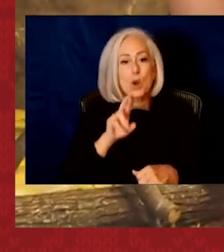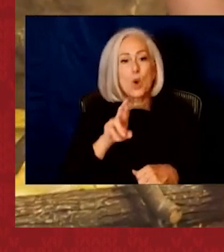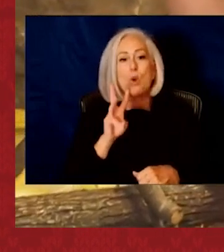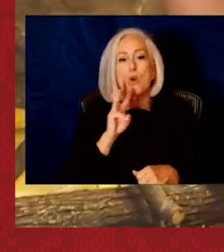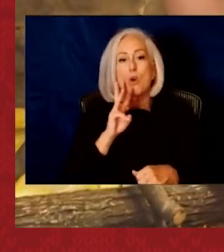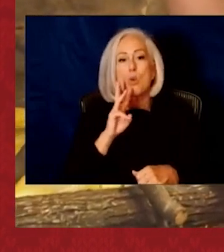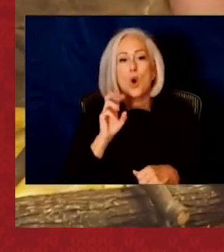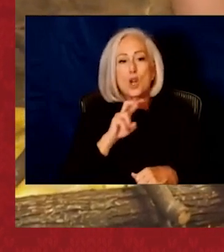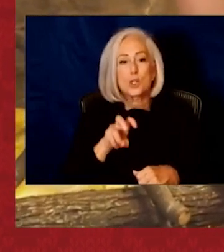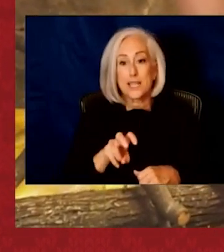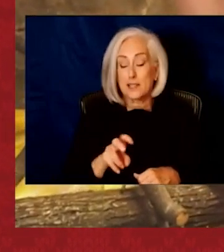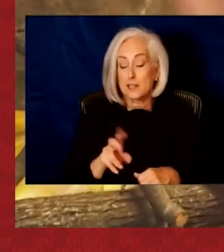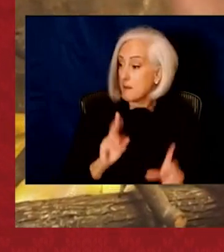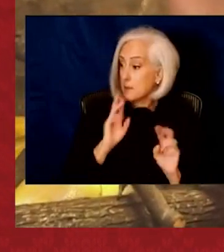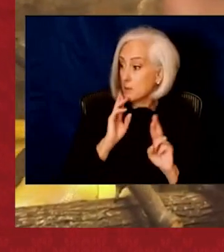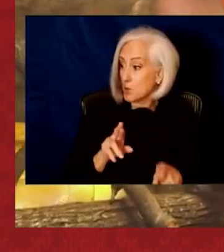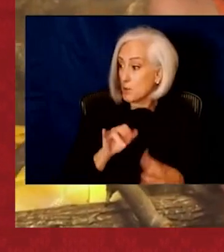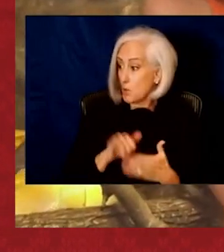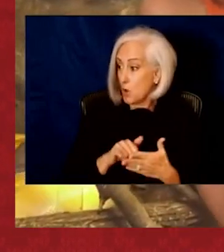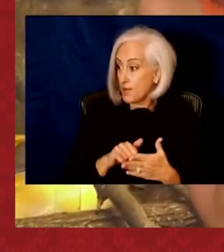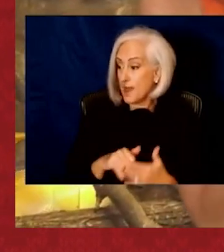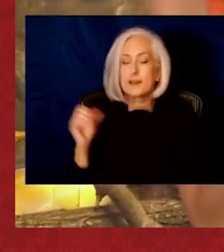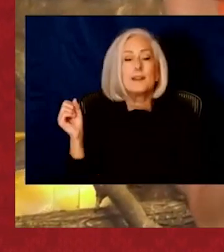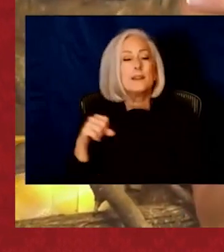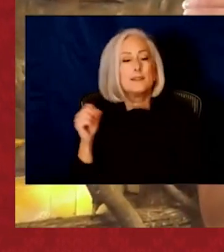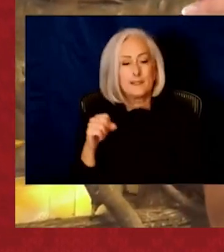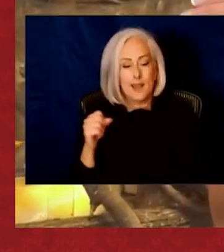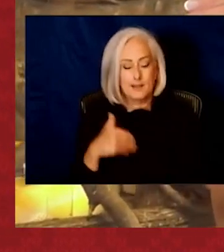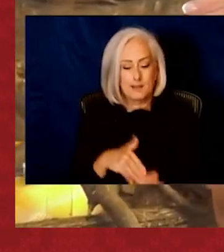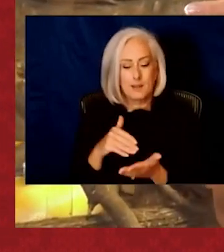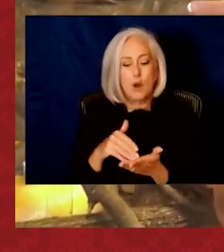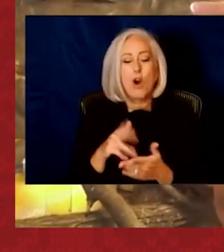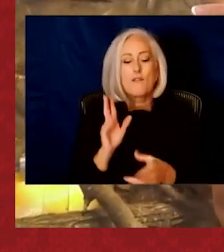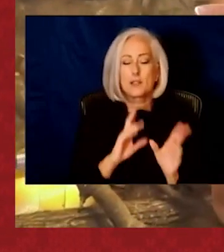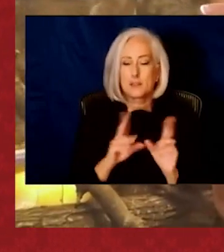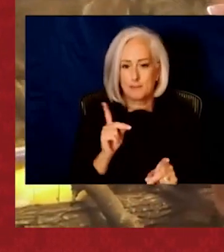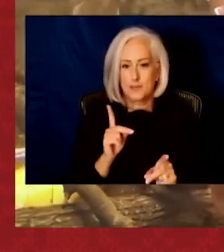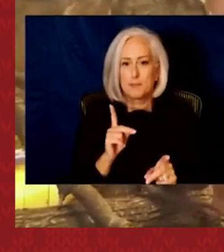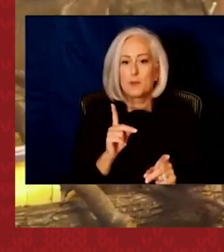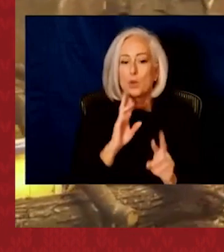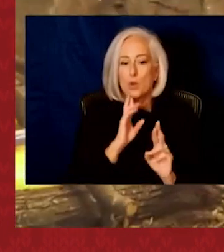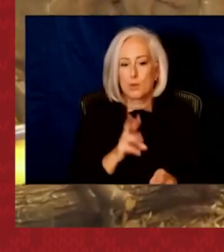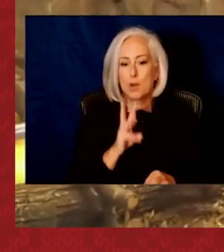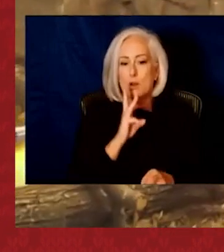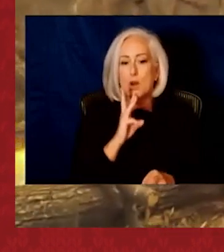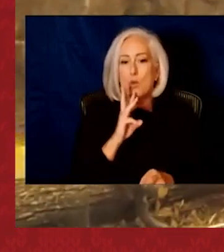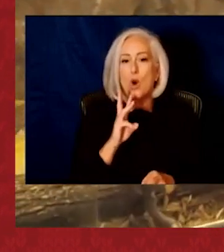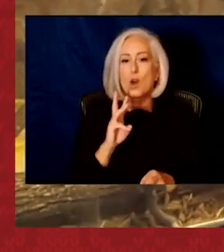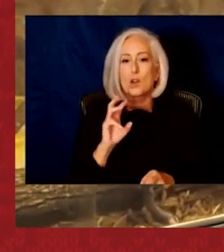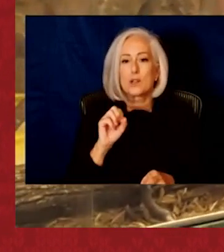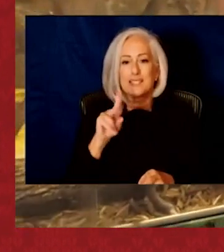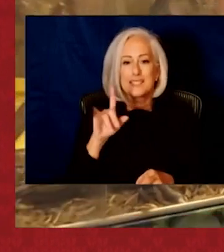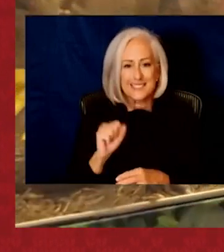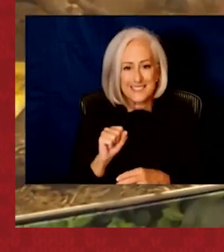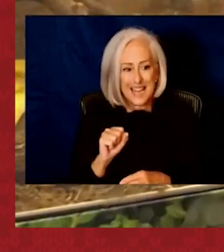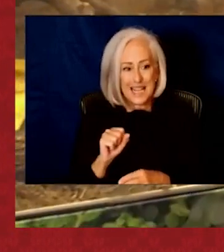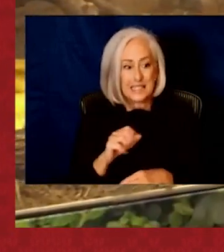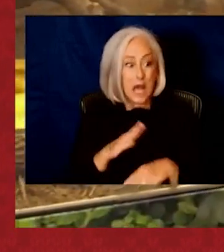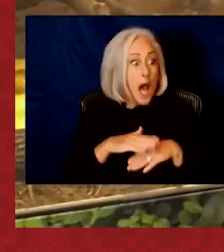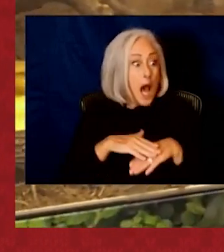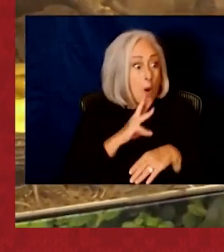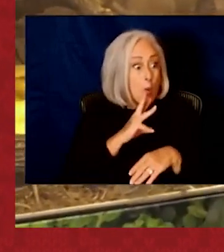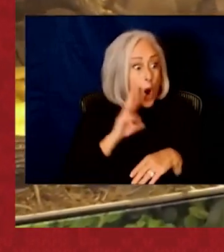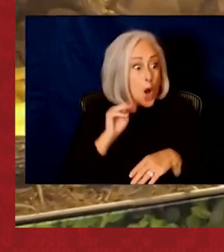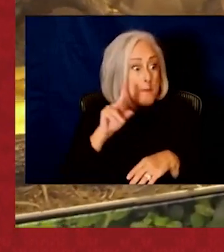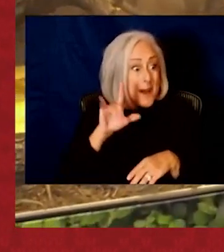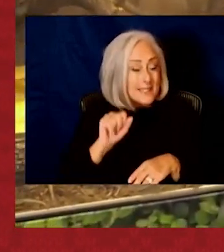report them to you? Yes. In fact, a lot of times we'll get reports of the water snakes being water moccasins, and we have to do a little educational moment.